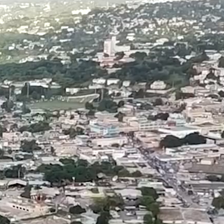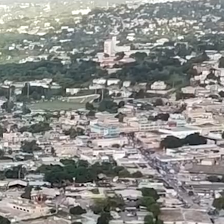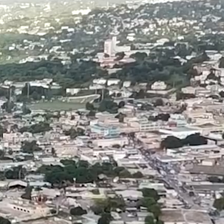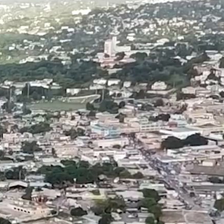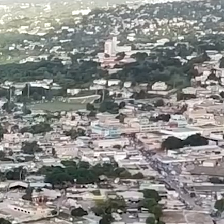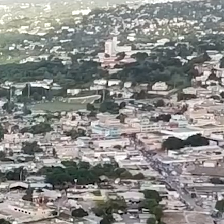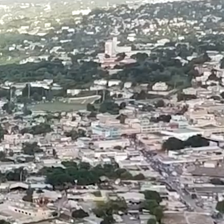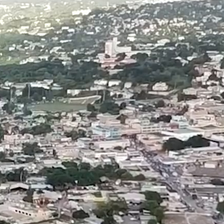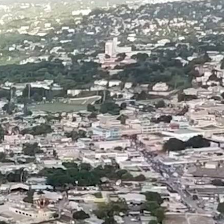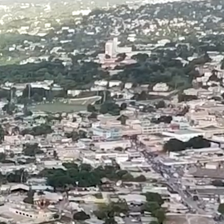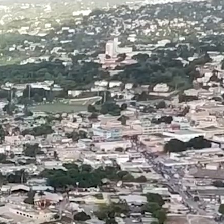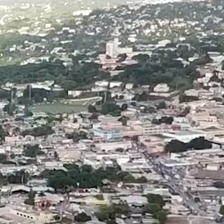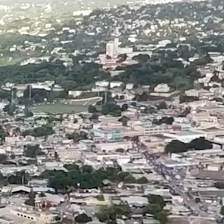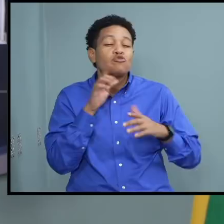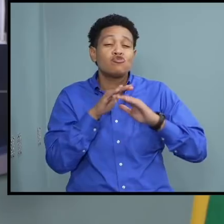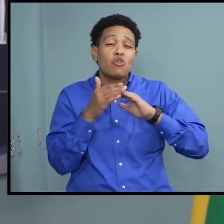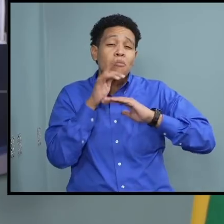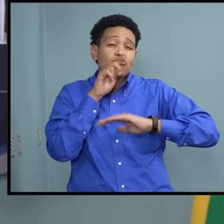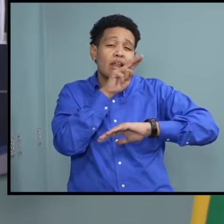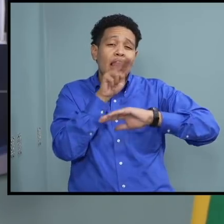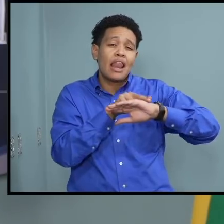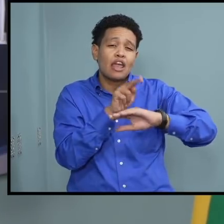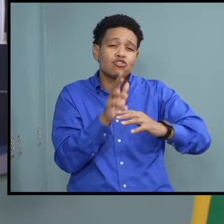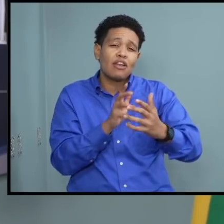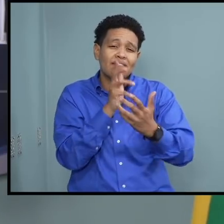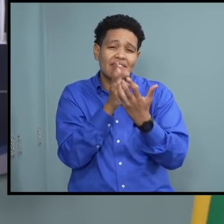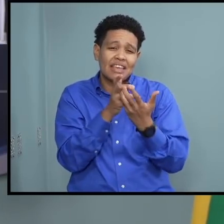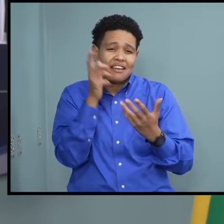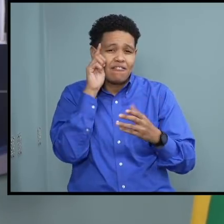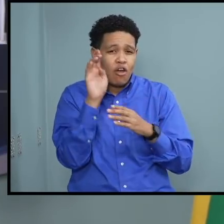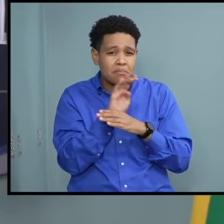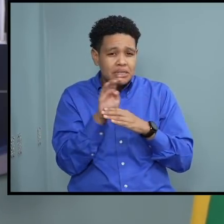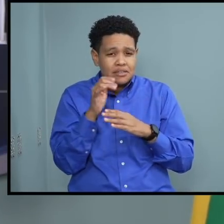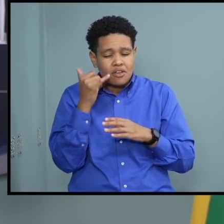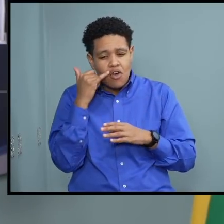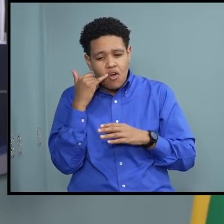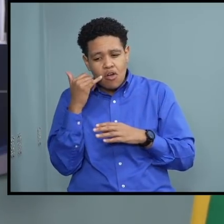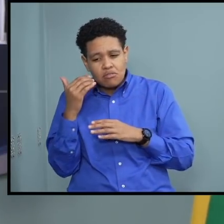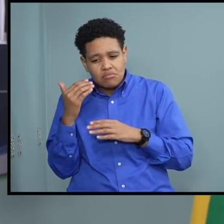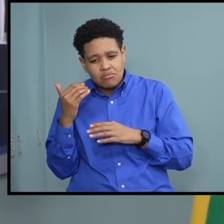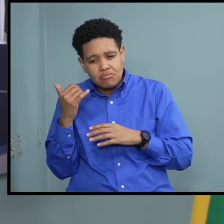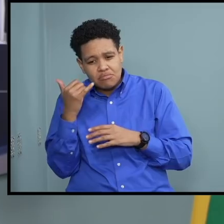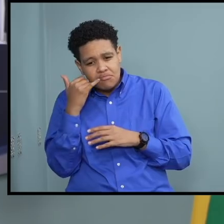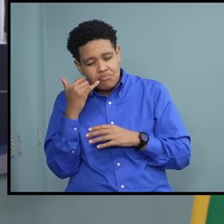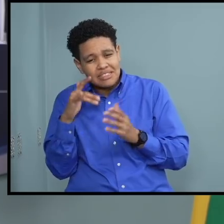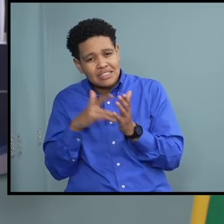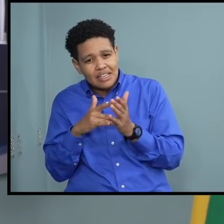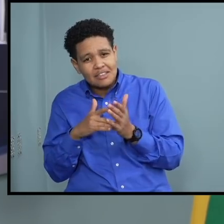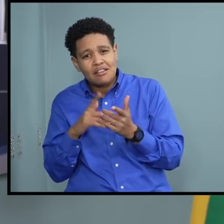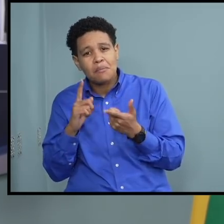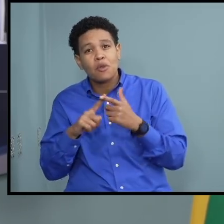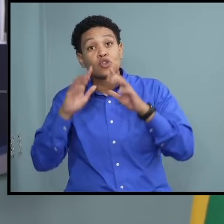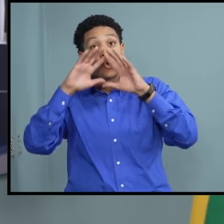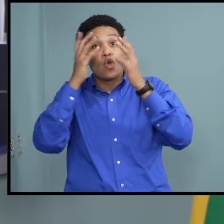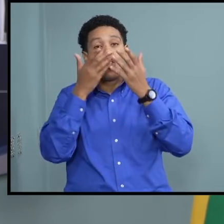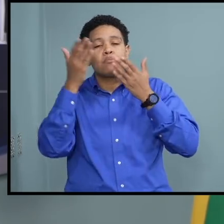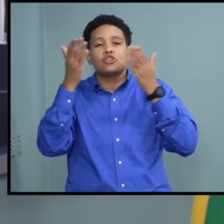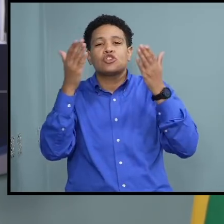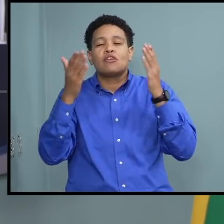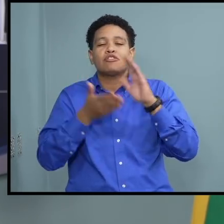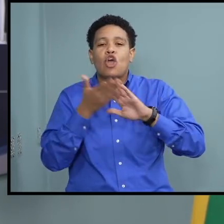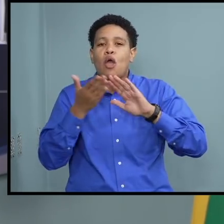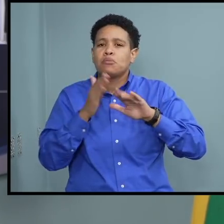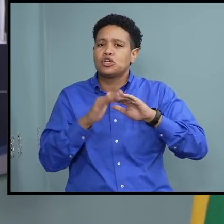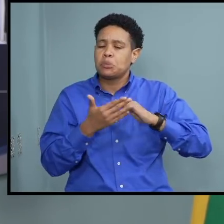the island today, May 18. Prime Minister Andrew Holness made that announcement at a Jamaica House